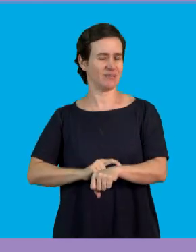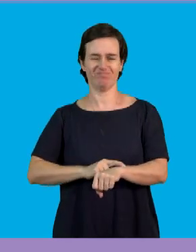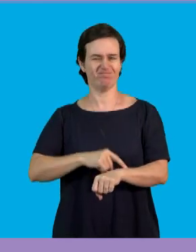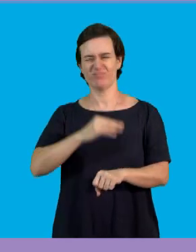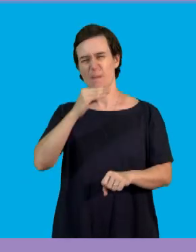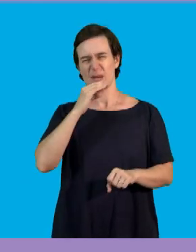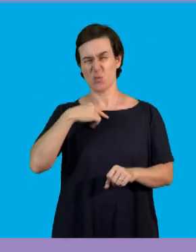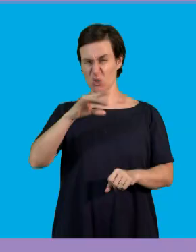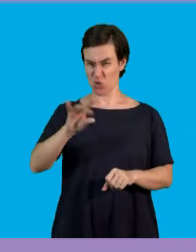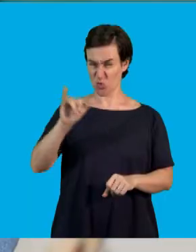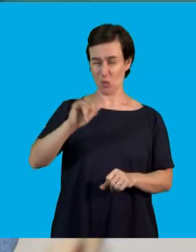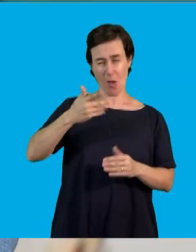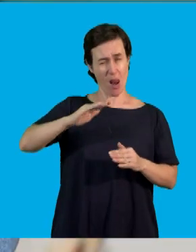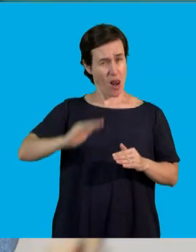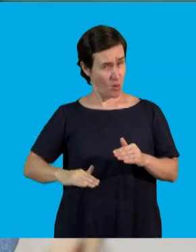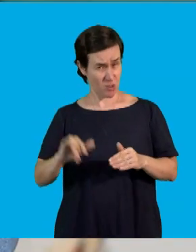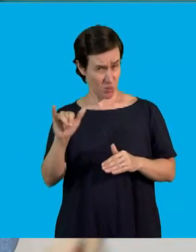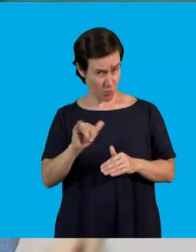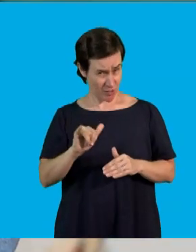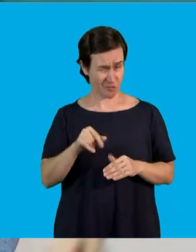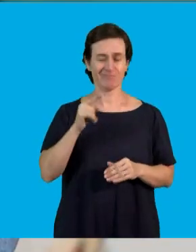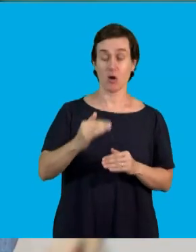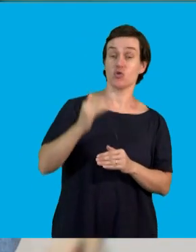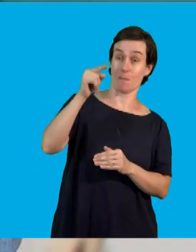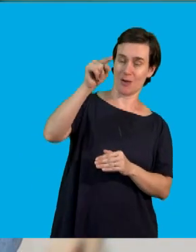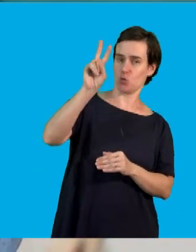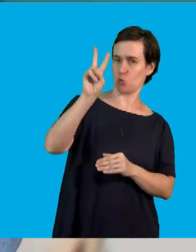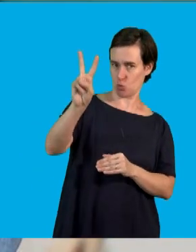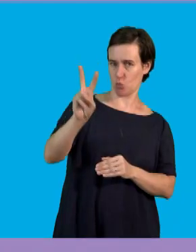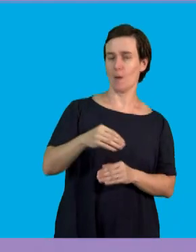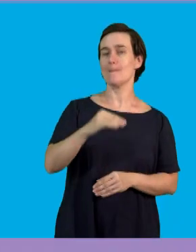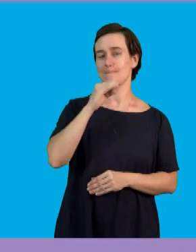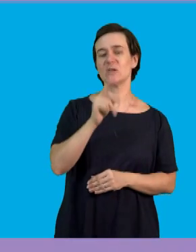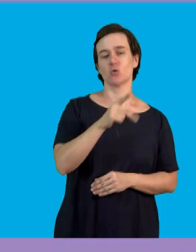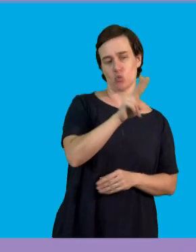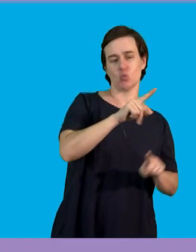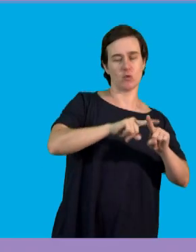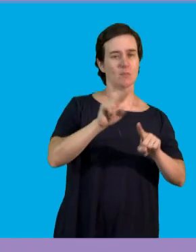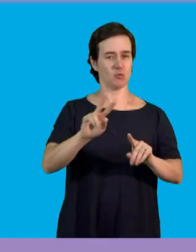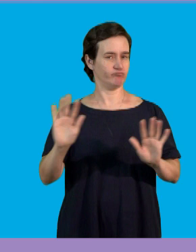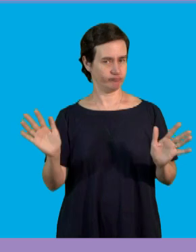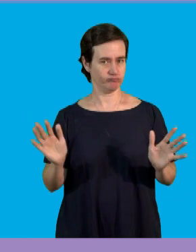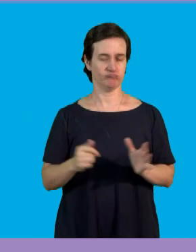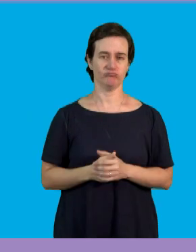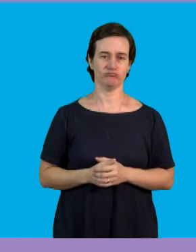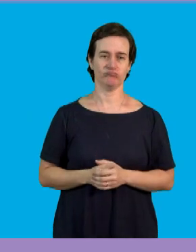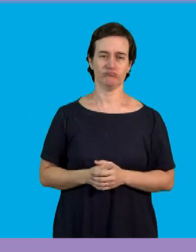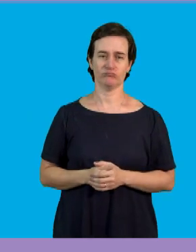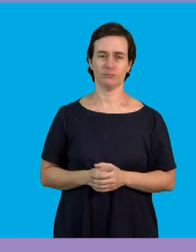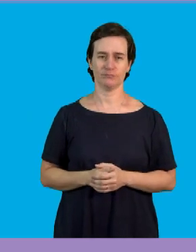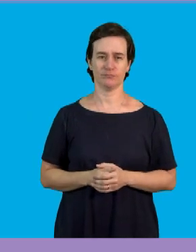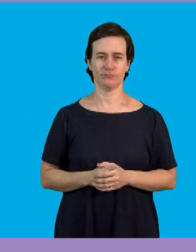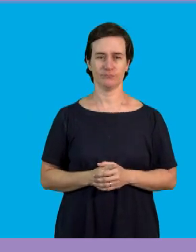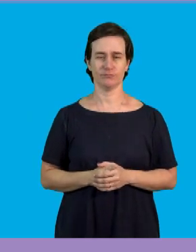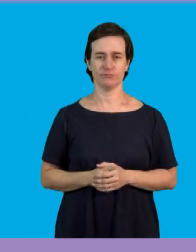has the lowest frequency? That is the one that appears only twice. So that means I'm going to multiply here by